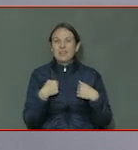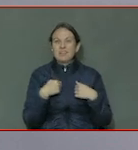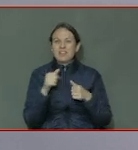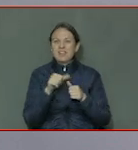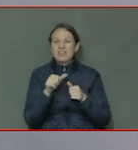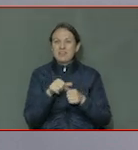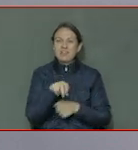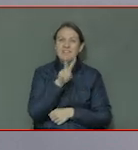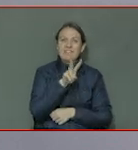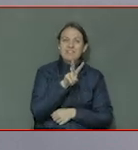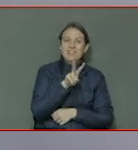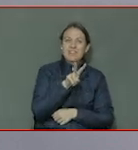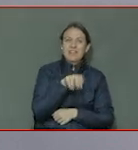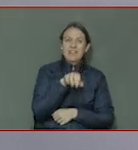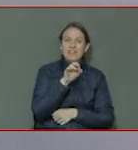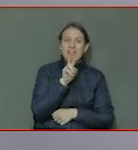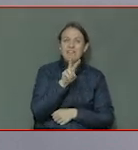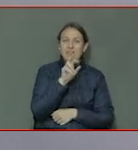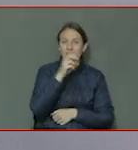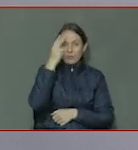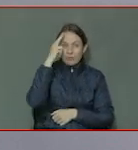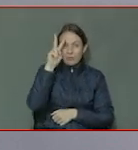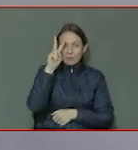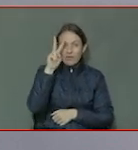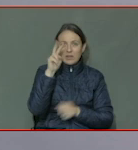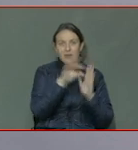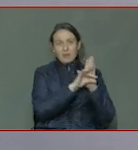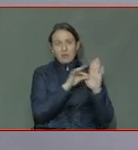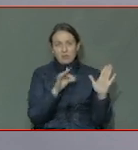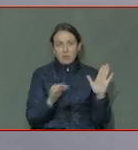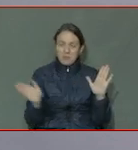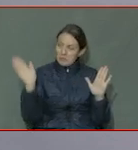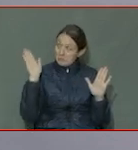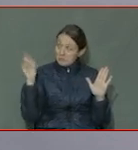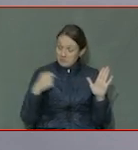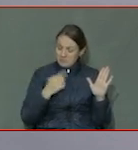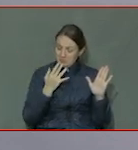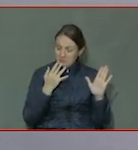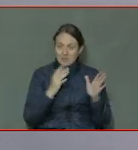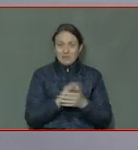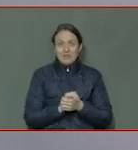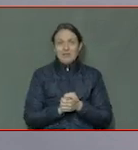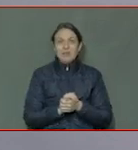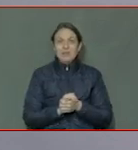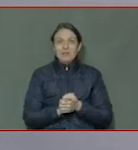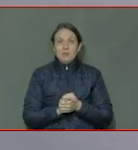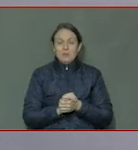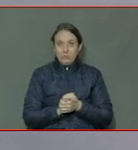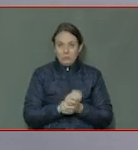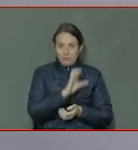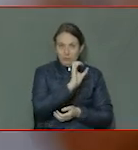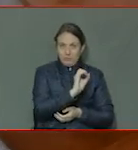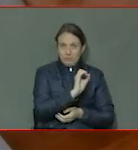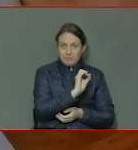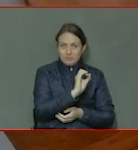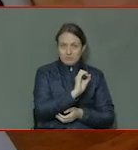VF squared equals VI squared plus 2A delta Y. The final velocity is still